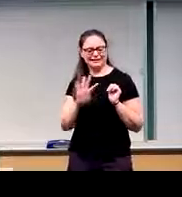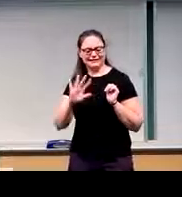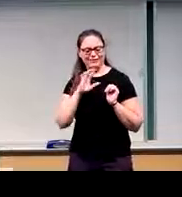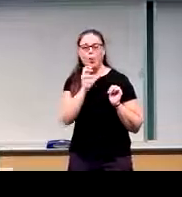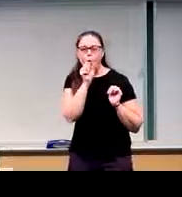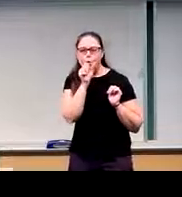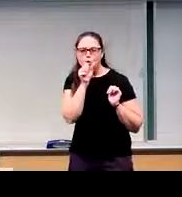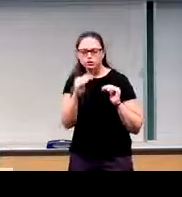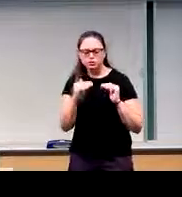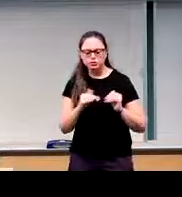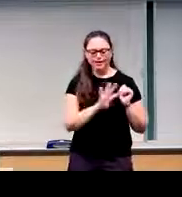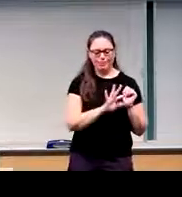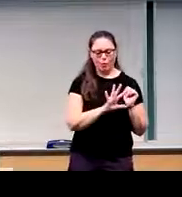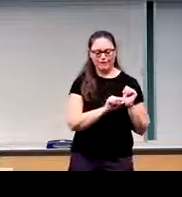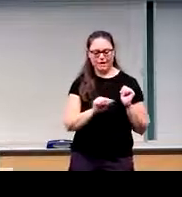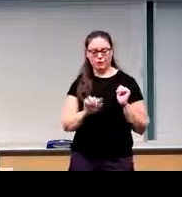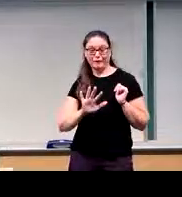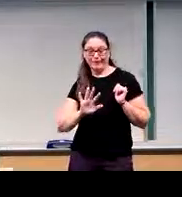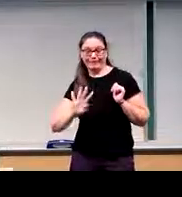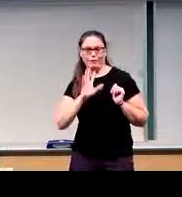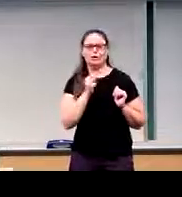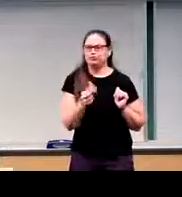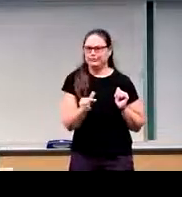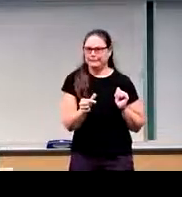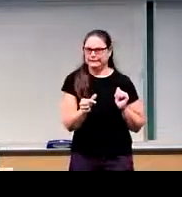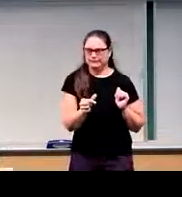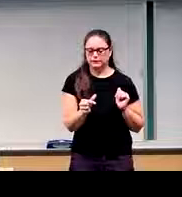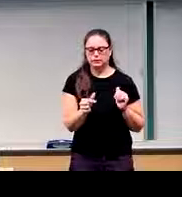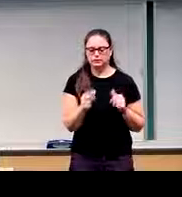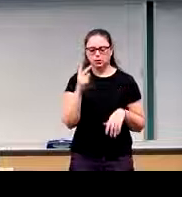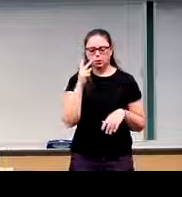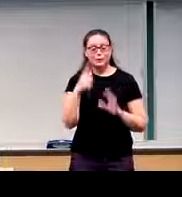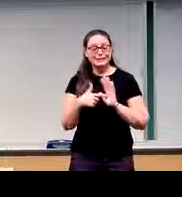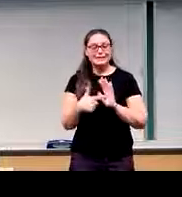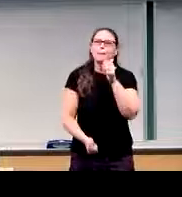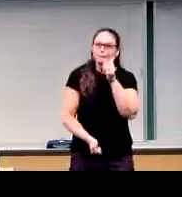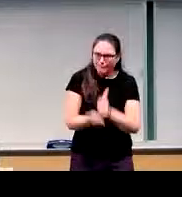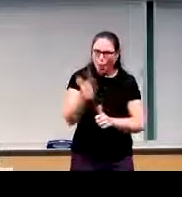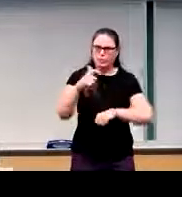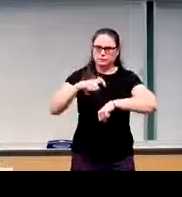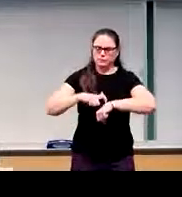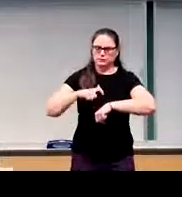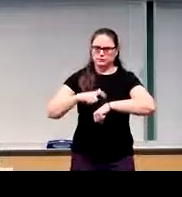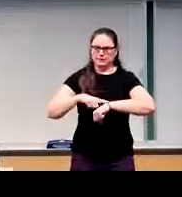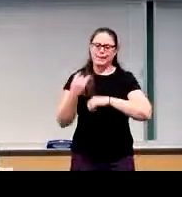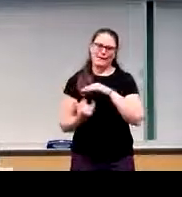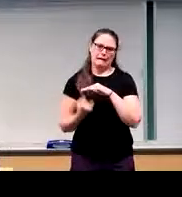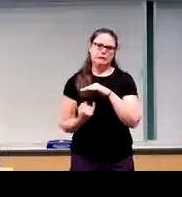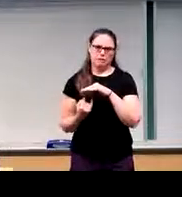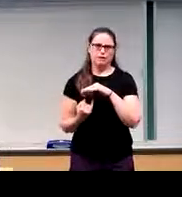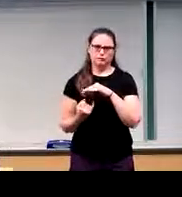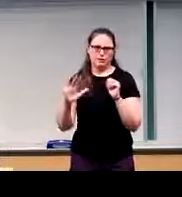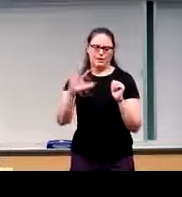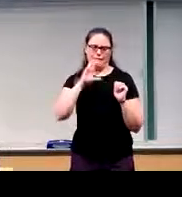orange, and 45 to 54-year-olds in green, showing the most amount of time in social isolation